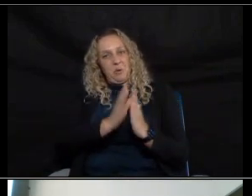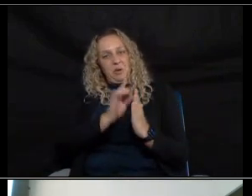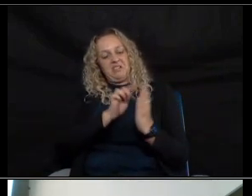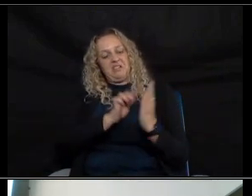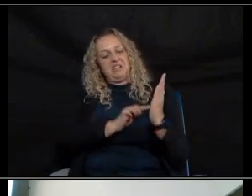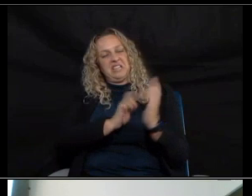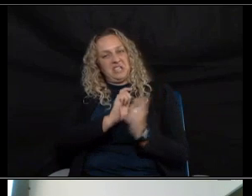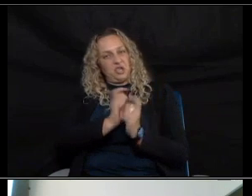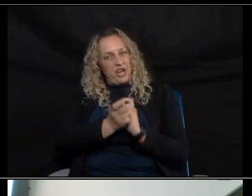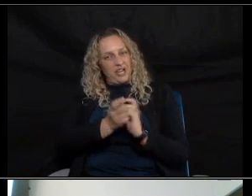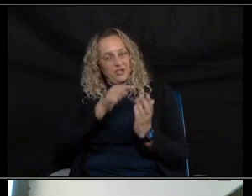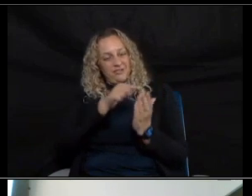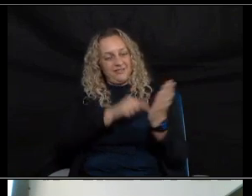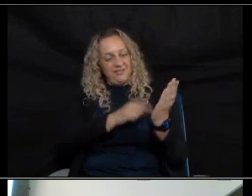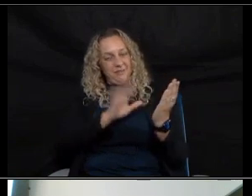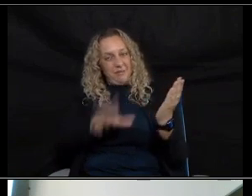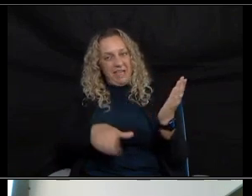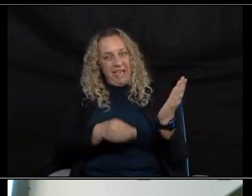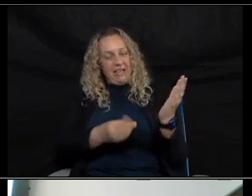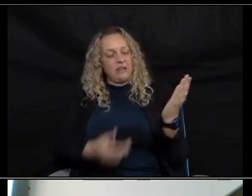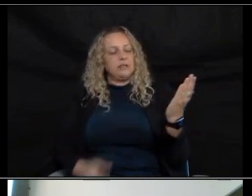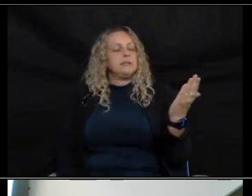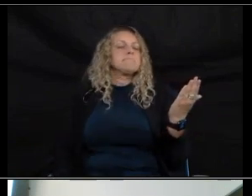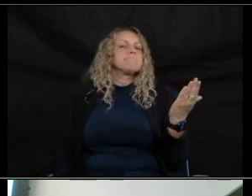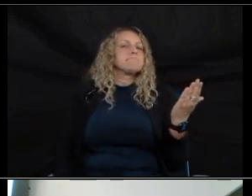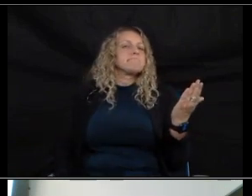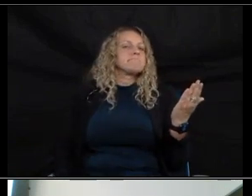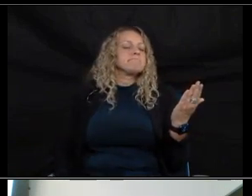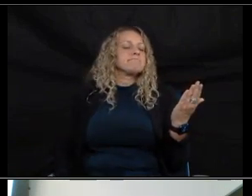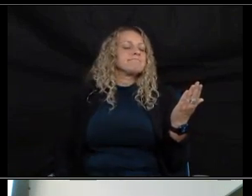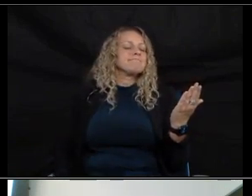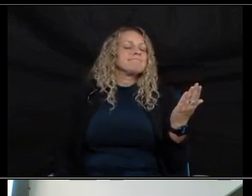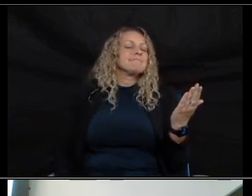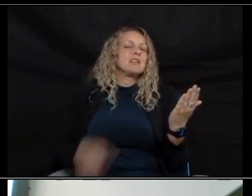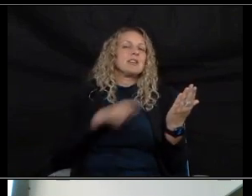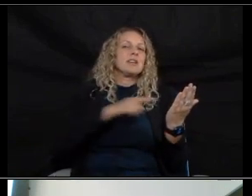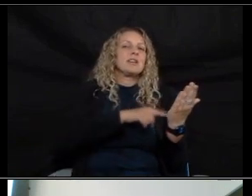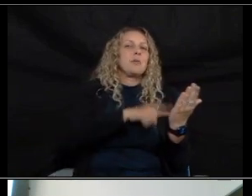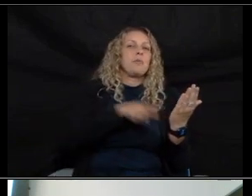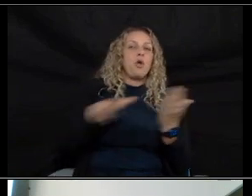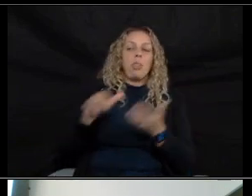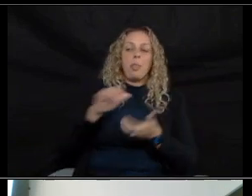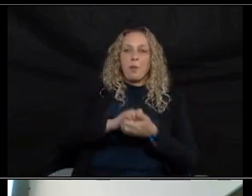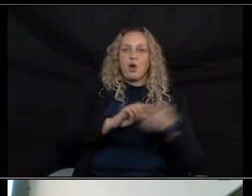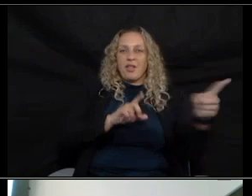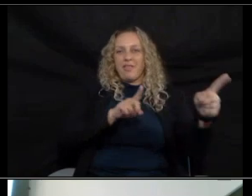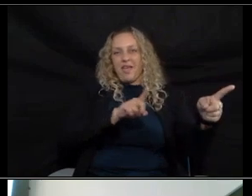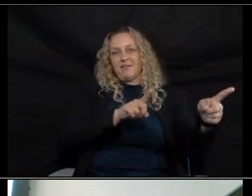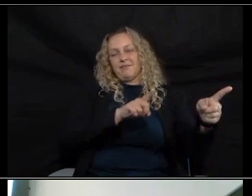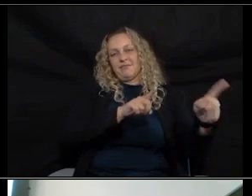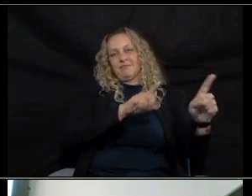the changes that might be added per the partner on this project,